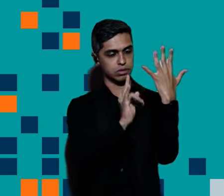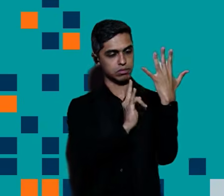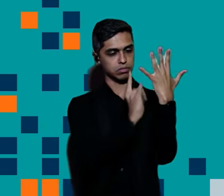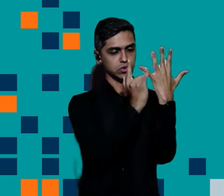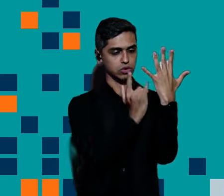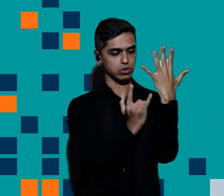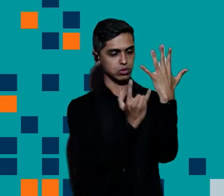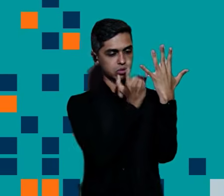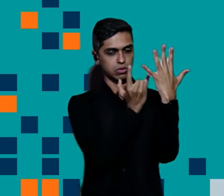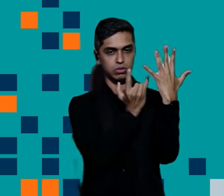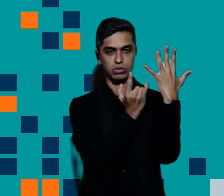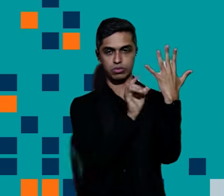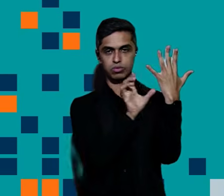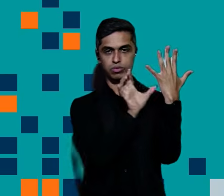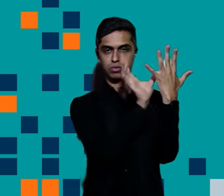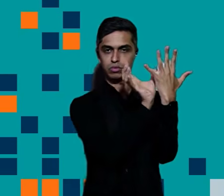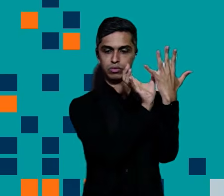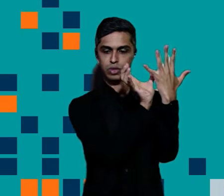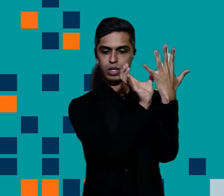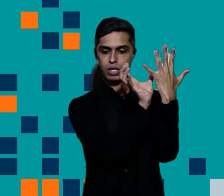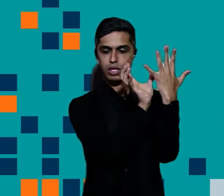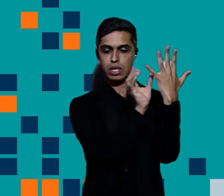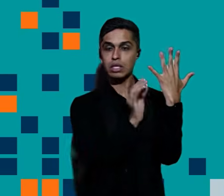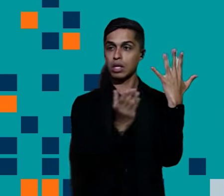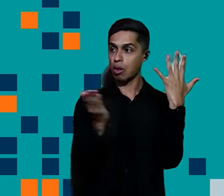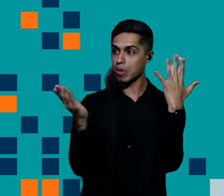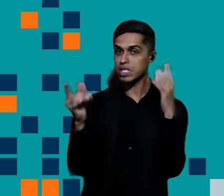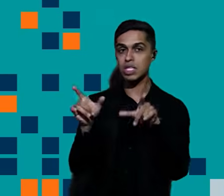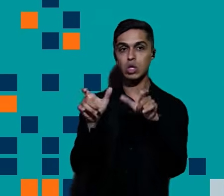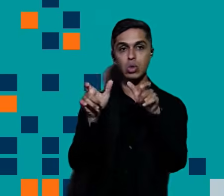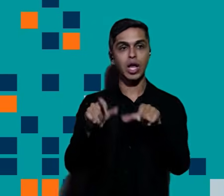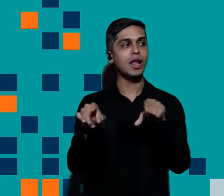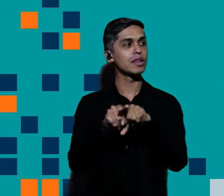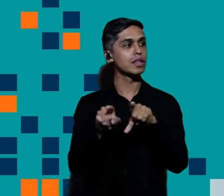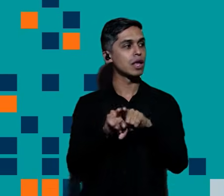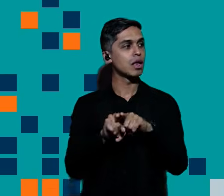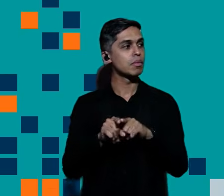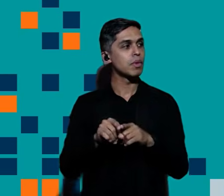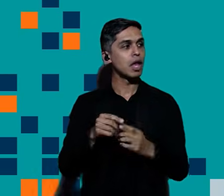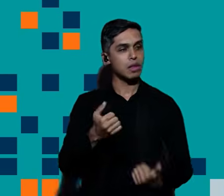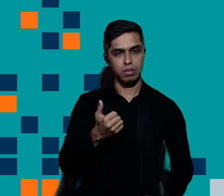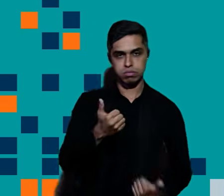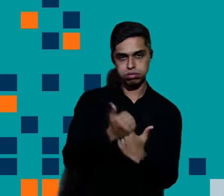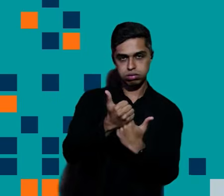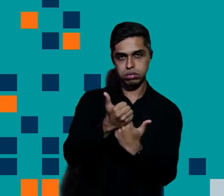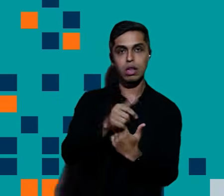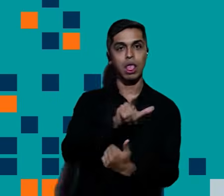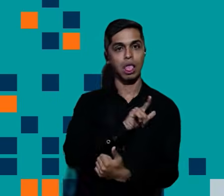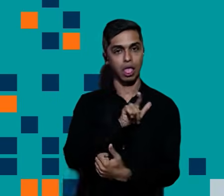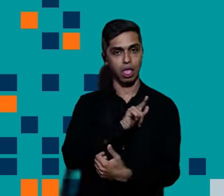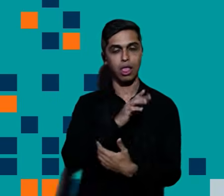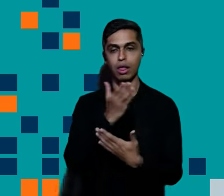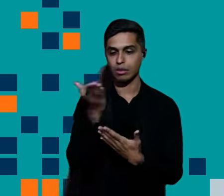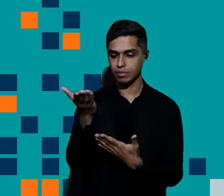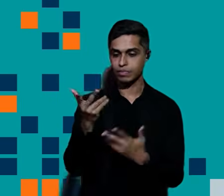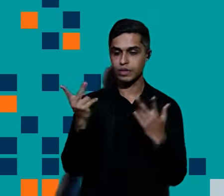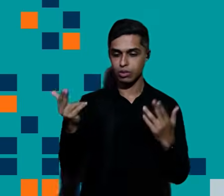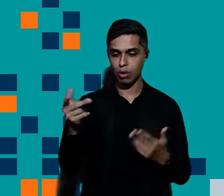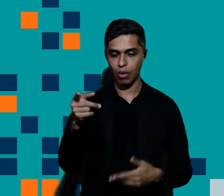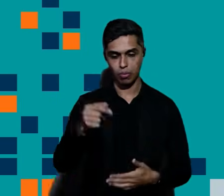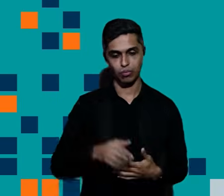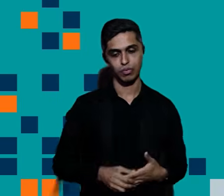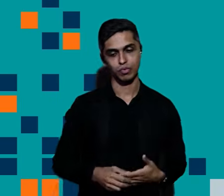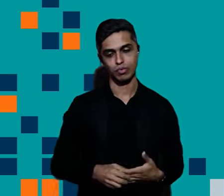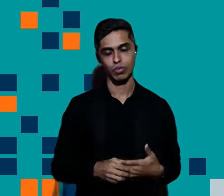your own little residence. There's a ladder that goes down so you can pull up the drawbridge if you don't want anybody to come in. The